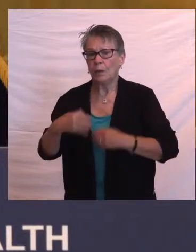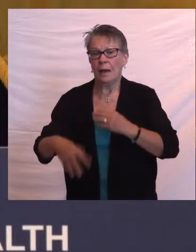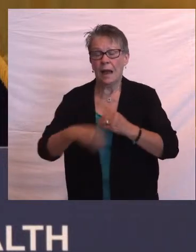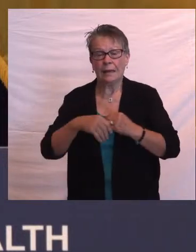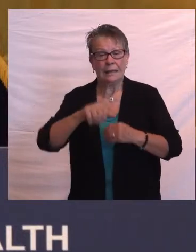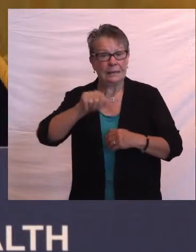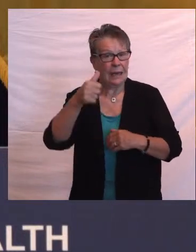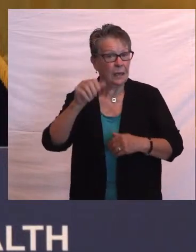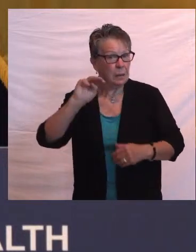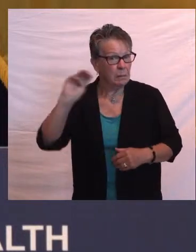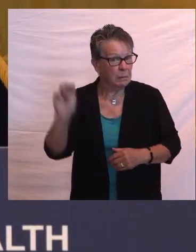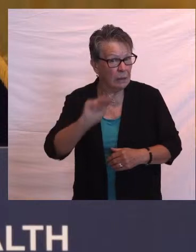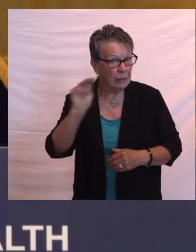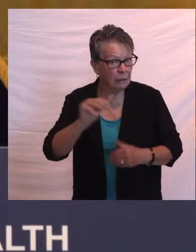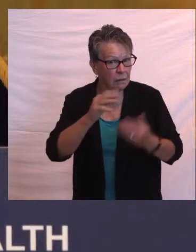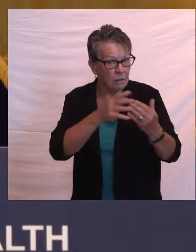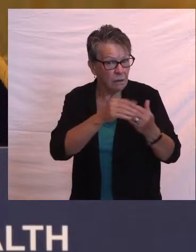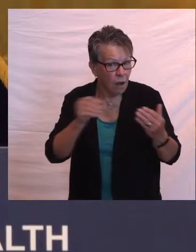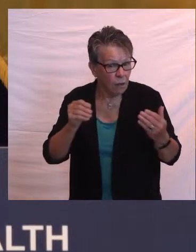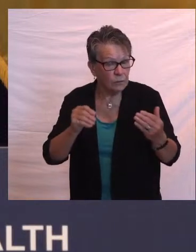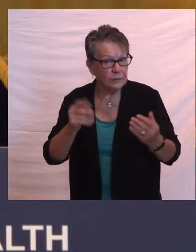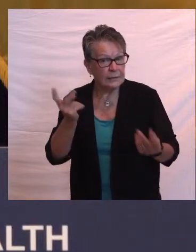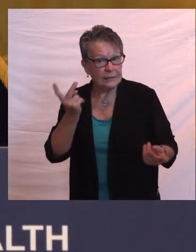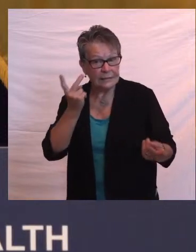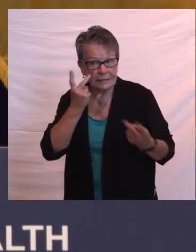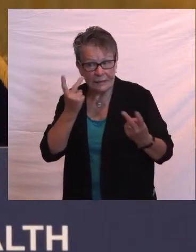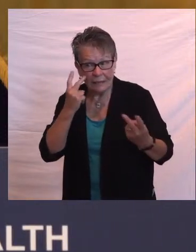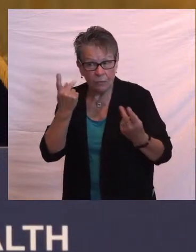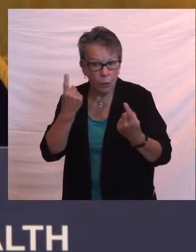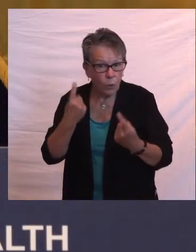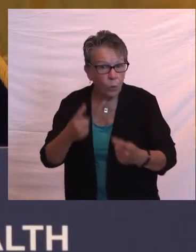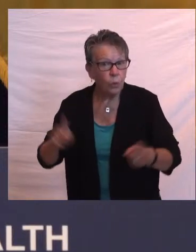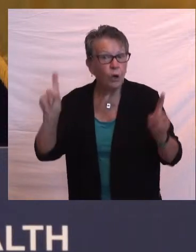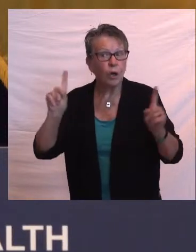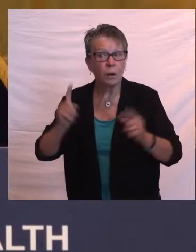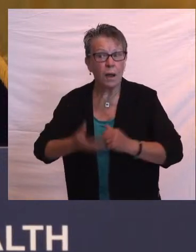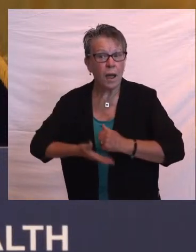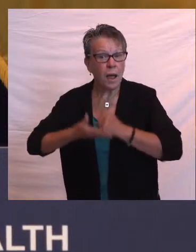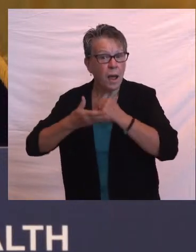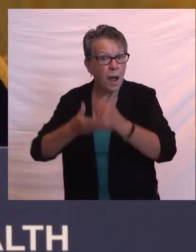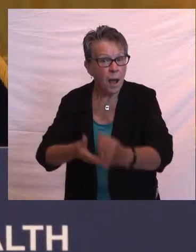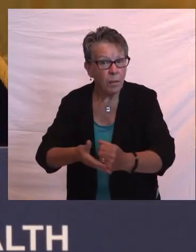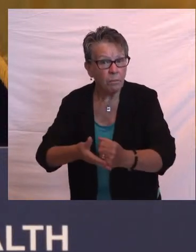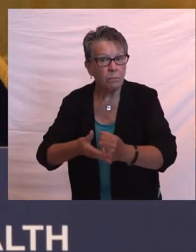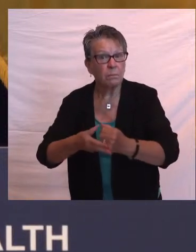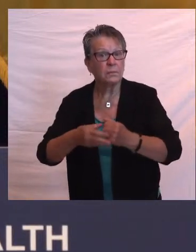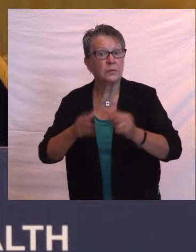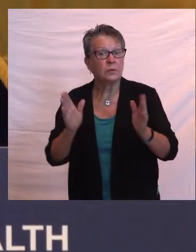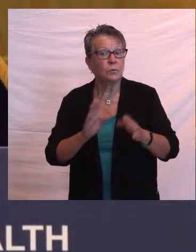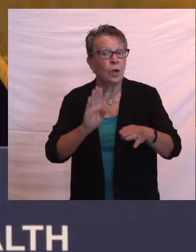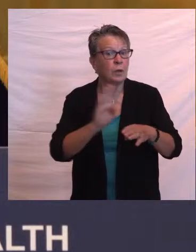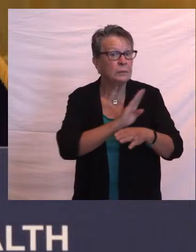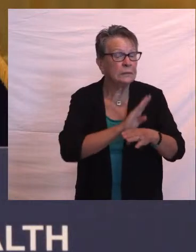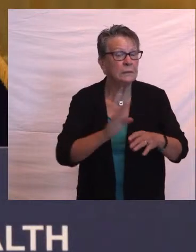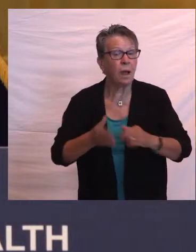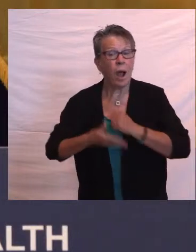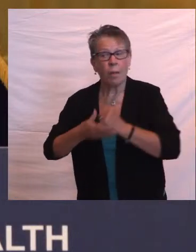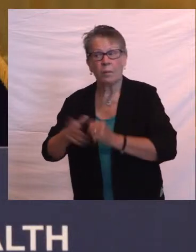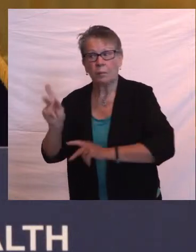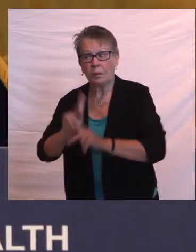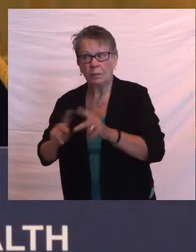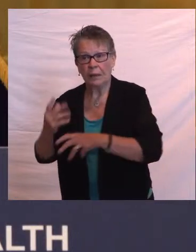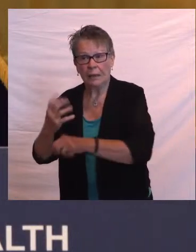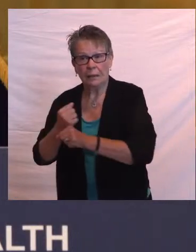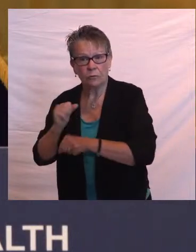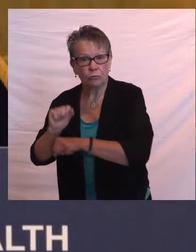if it is as significant as we anticipate it may be, we'll find ways to amp that up. I don't have the district number, but